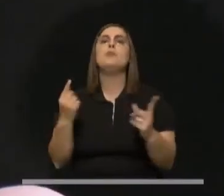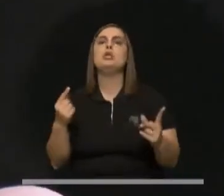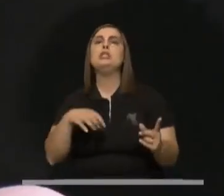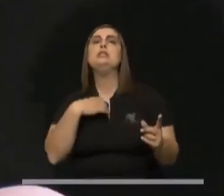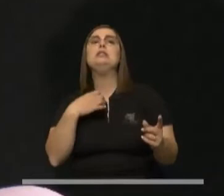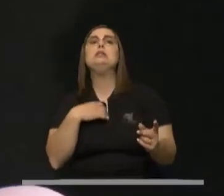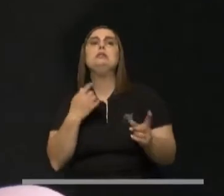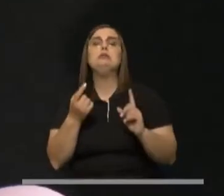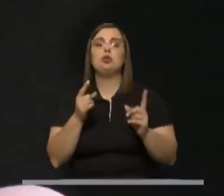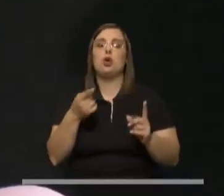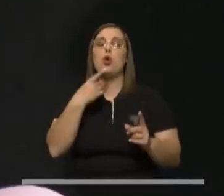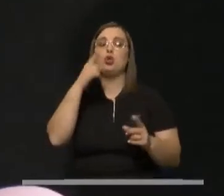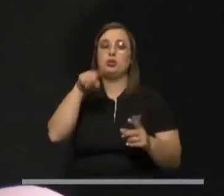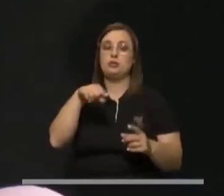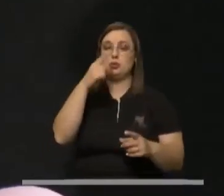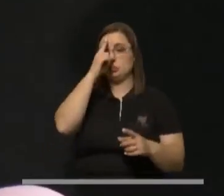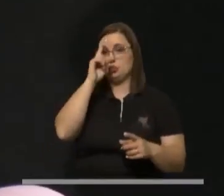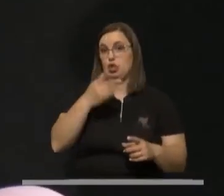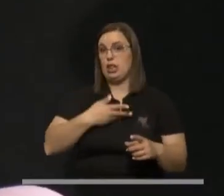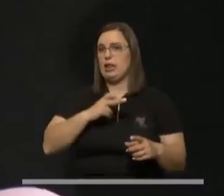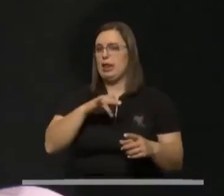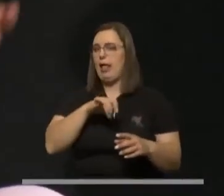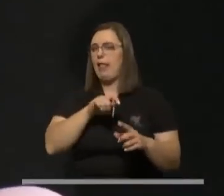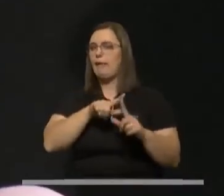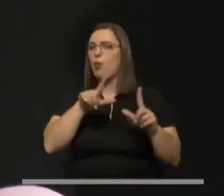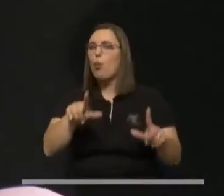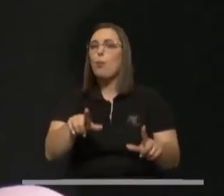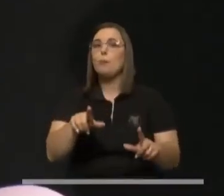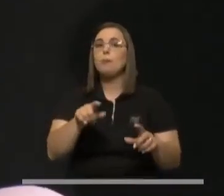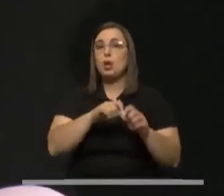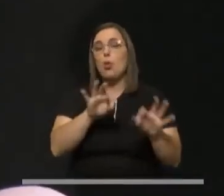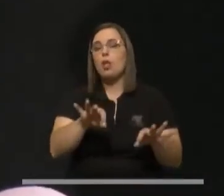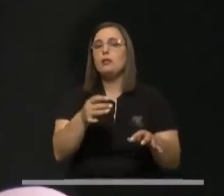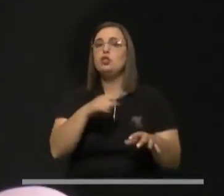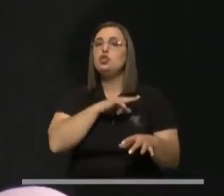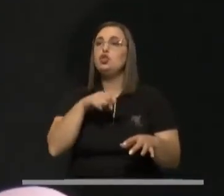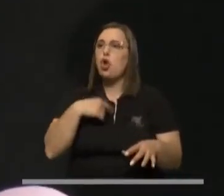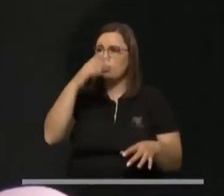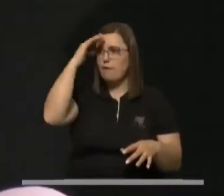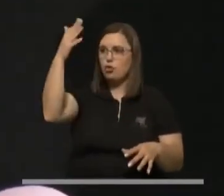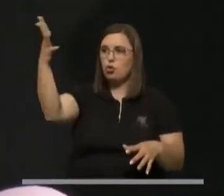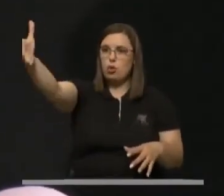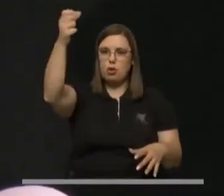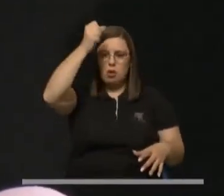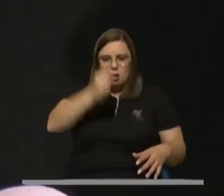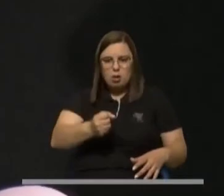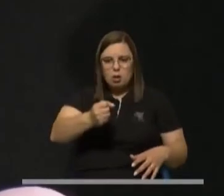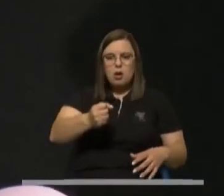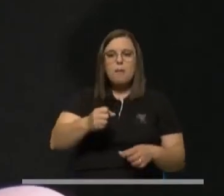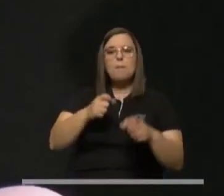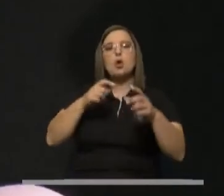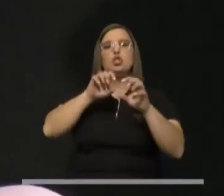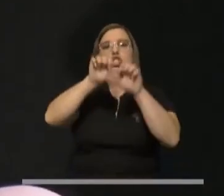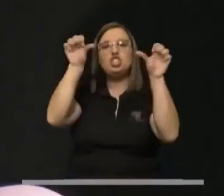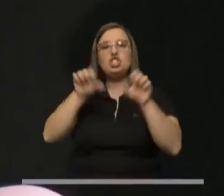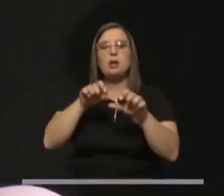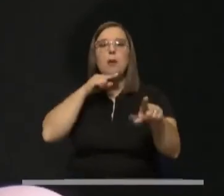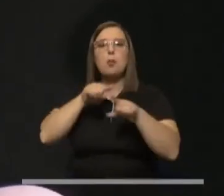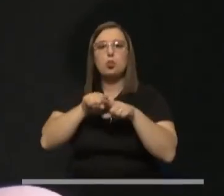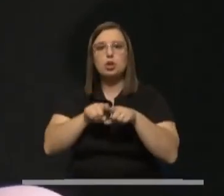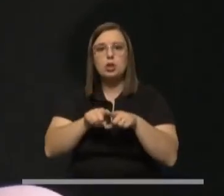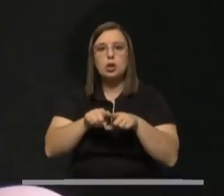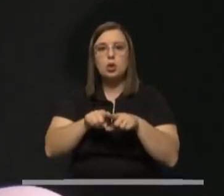means, once again, going back to what Professor Neriti says, we have to bring the future into